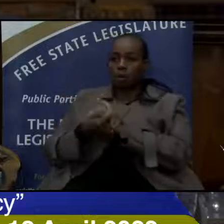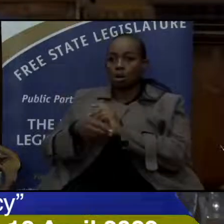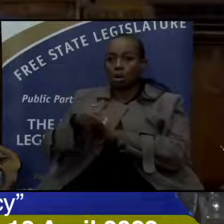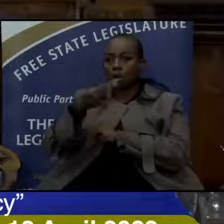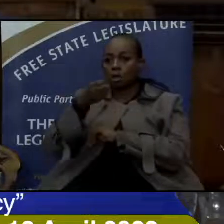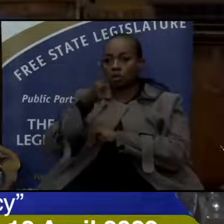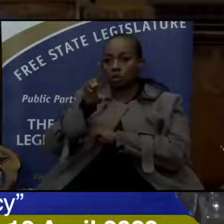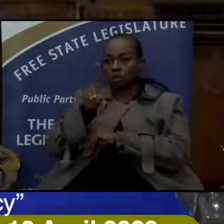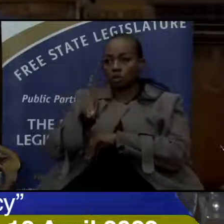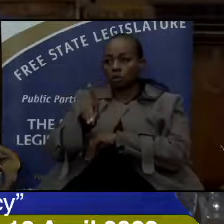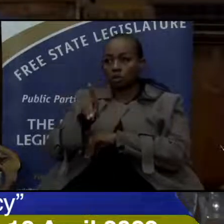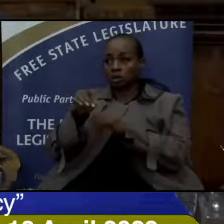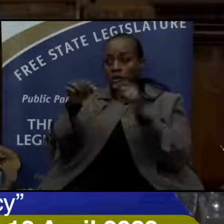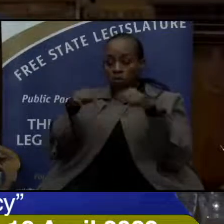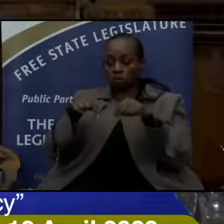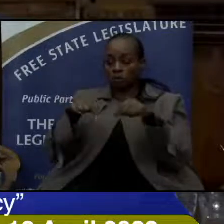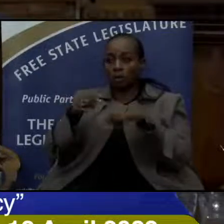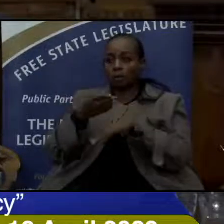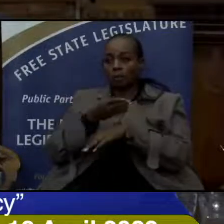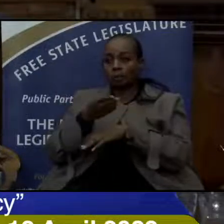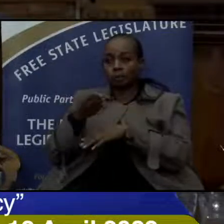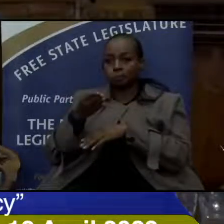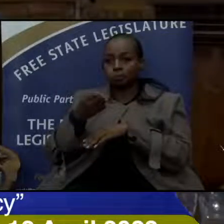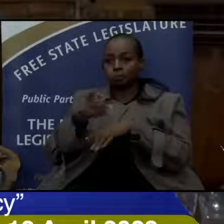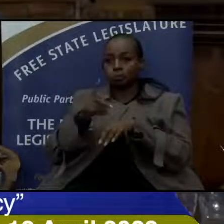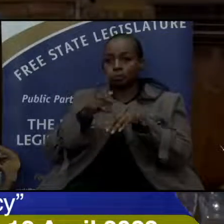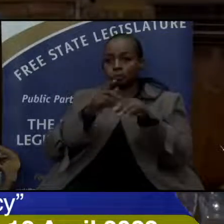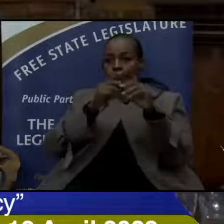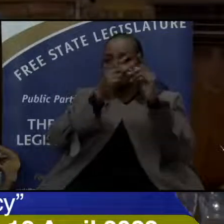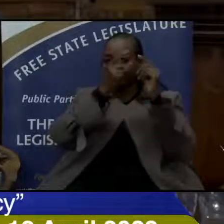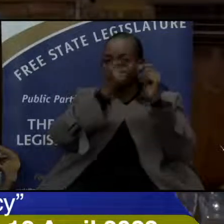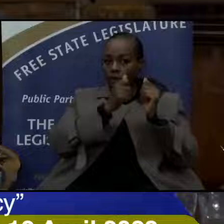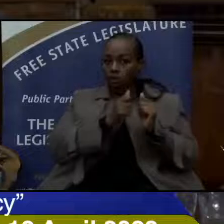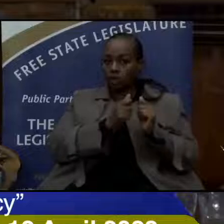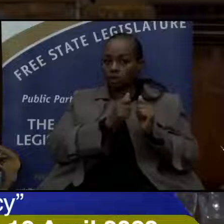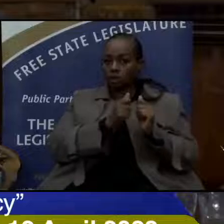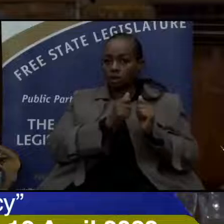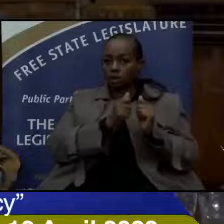HOD present here today of Treasury,